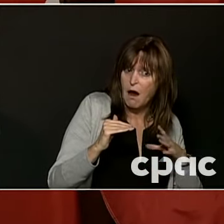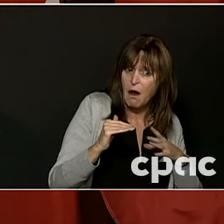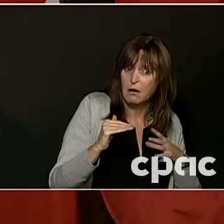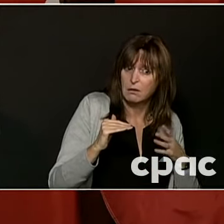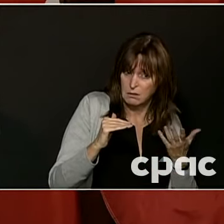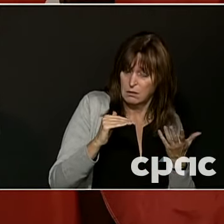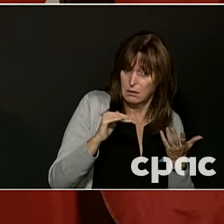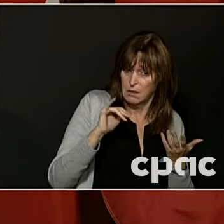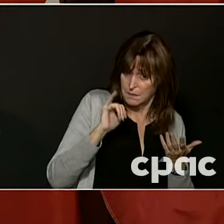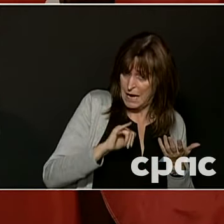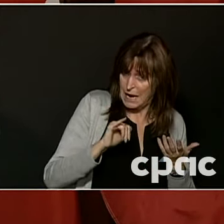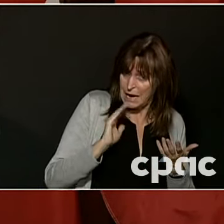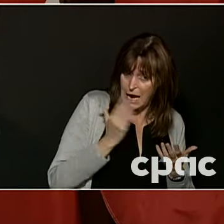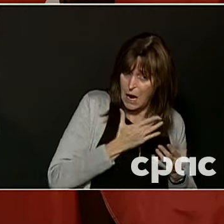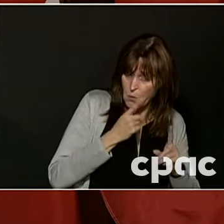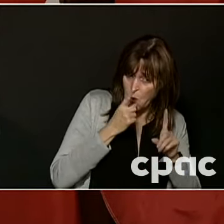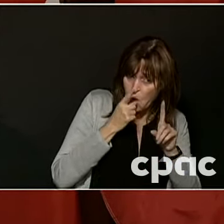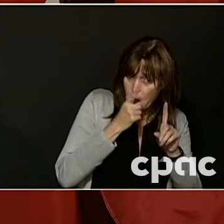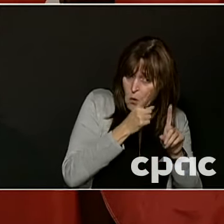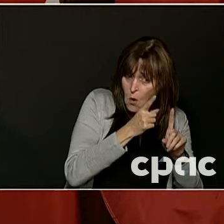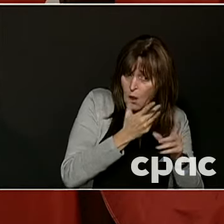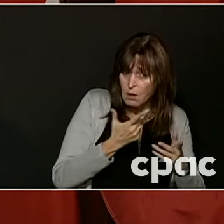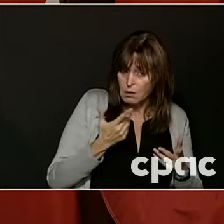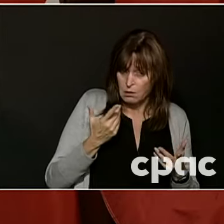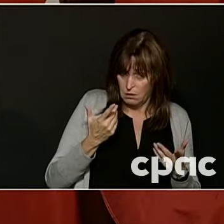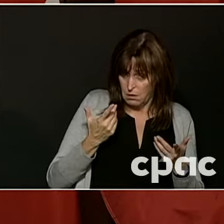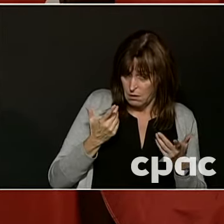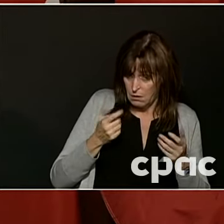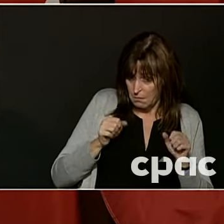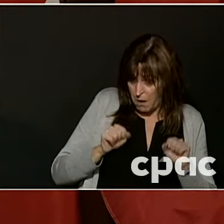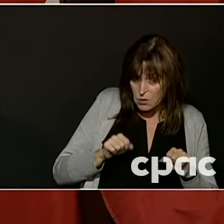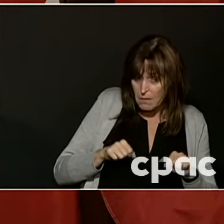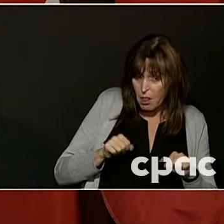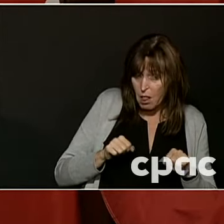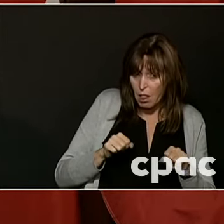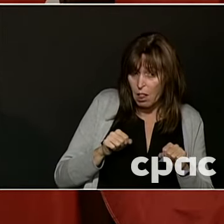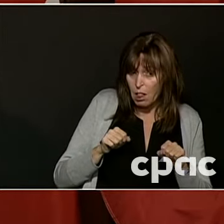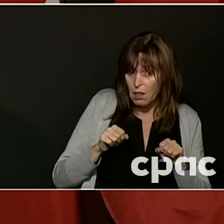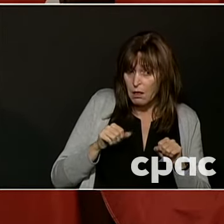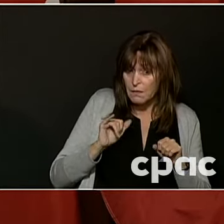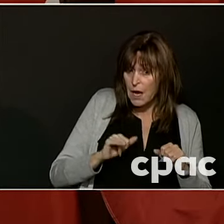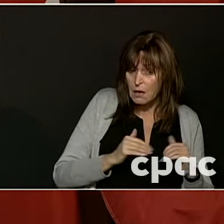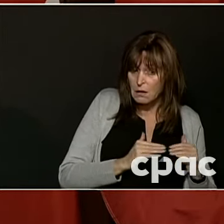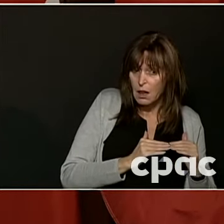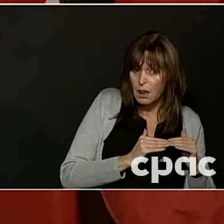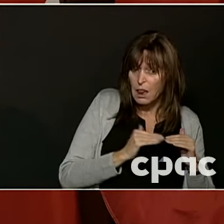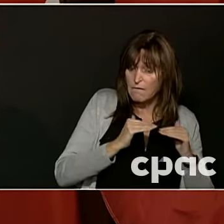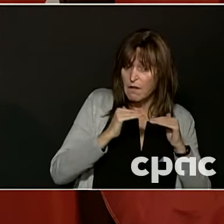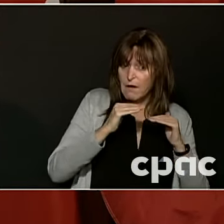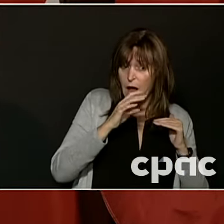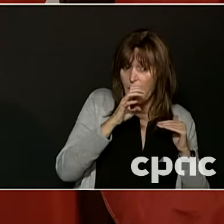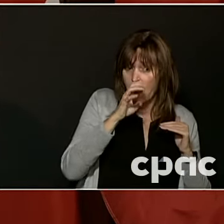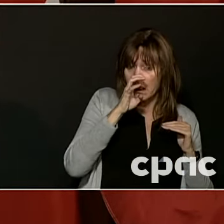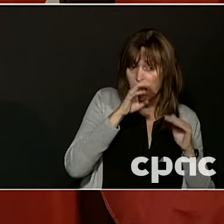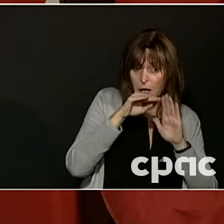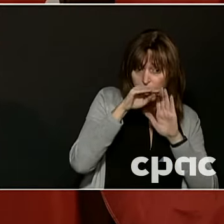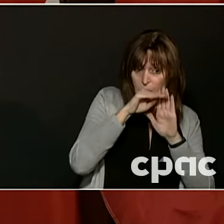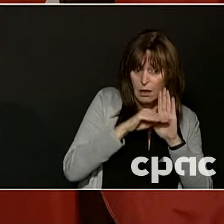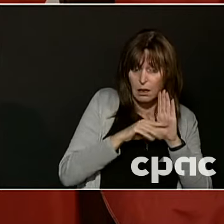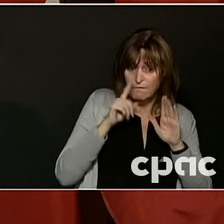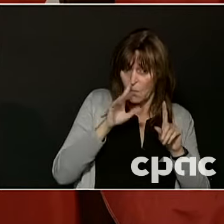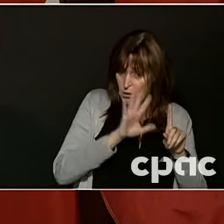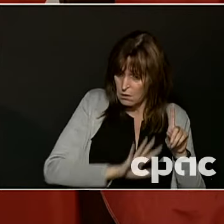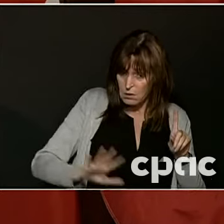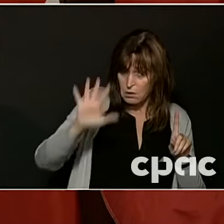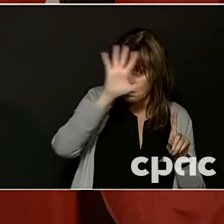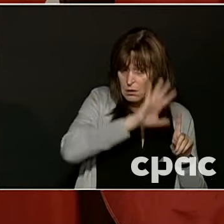you believe that's possible with the current levels of action being taken by the province right now?